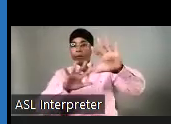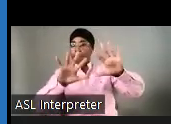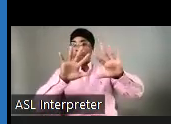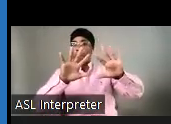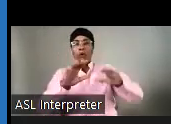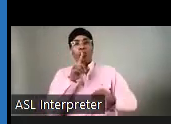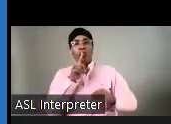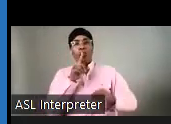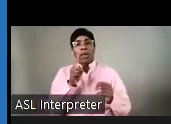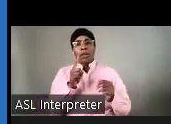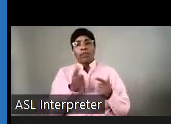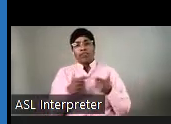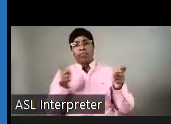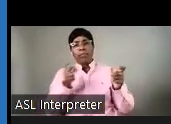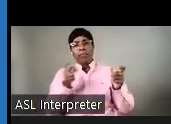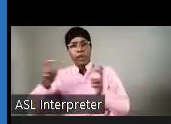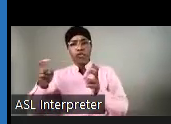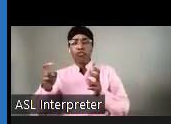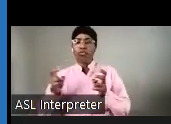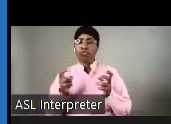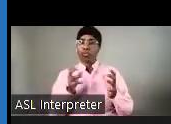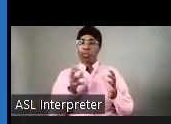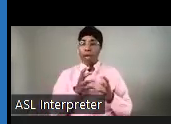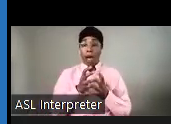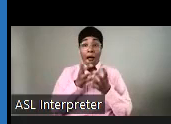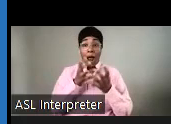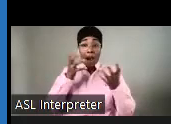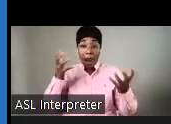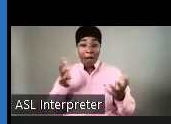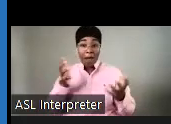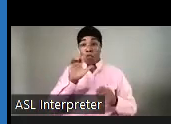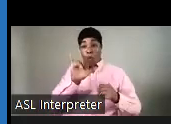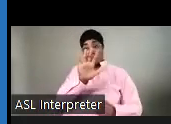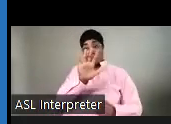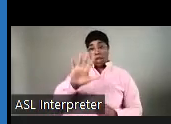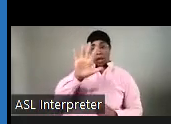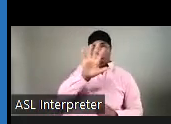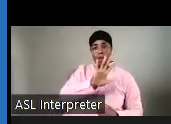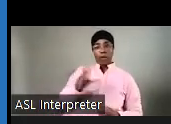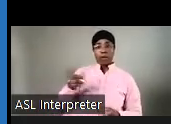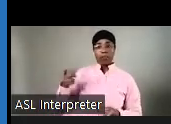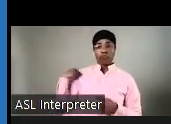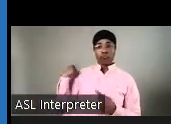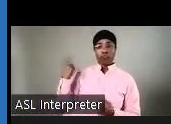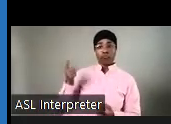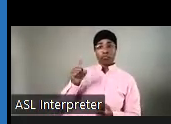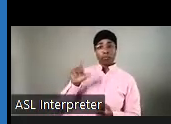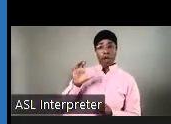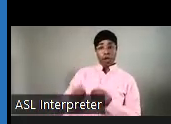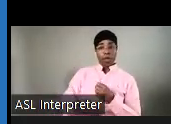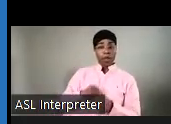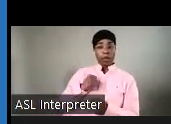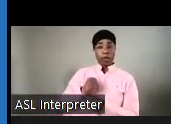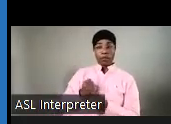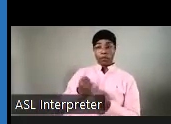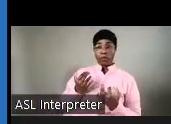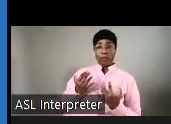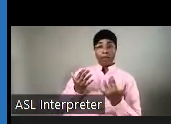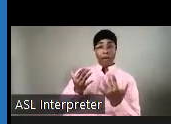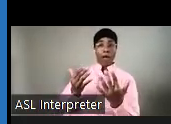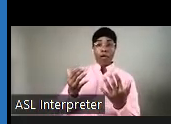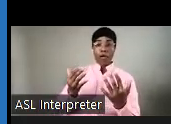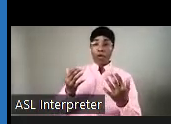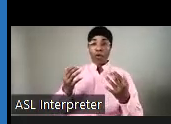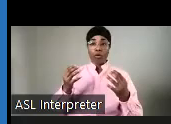an issue. A lot of these areas haven't had fire in over 100 years, and in indigenous